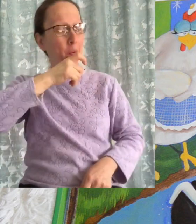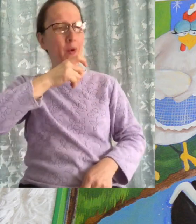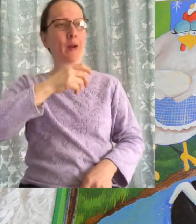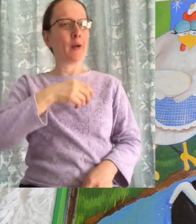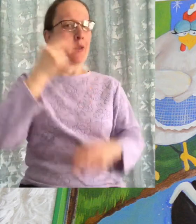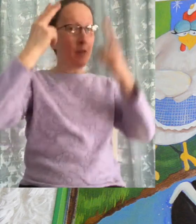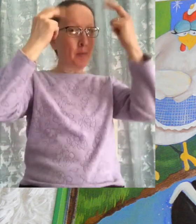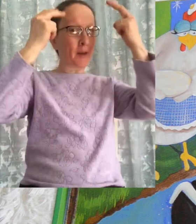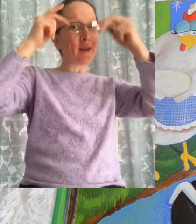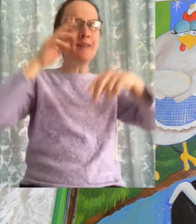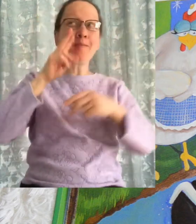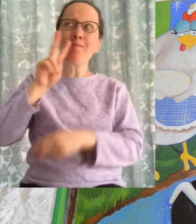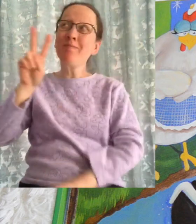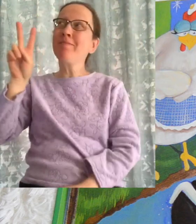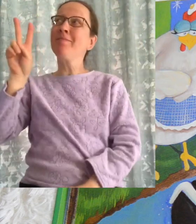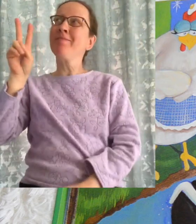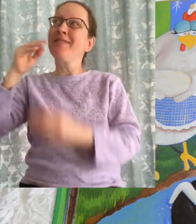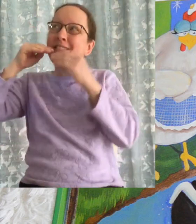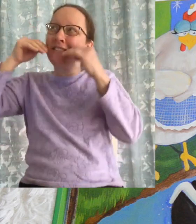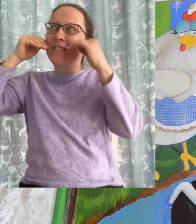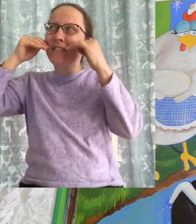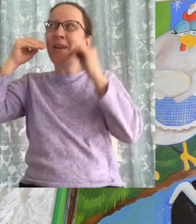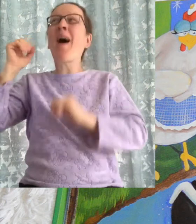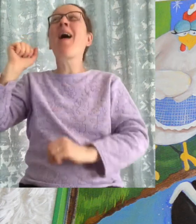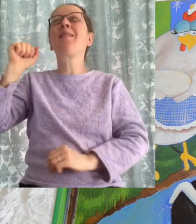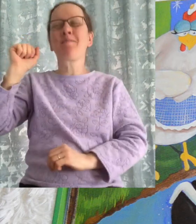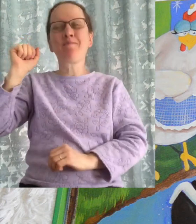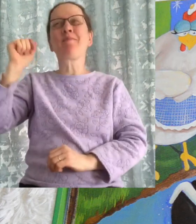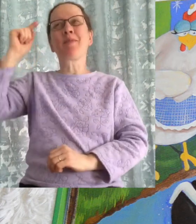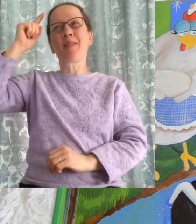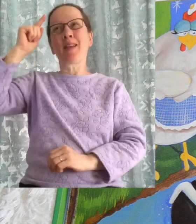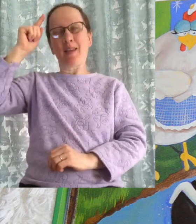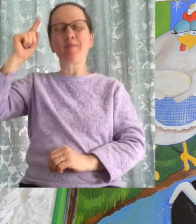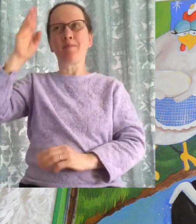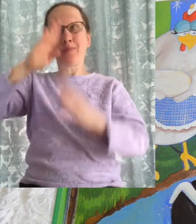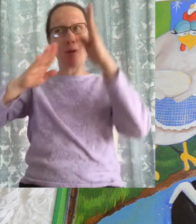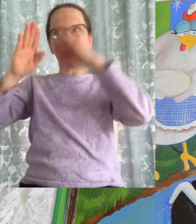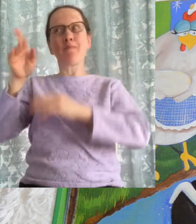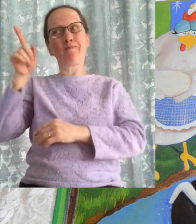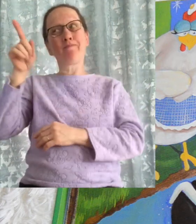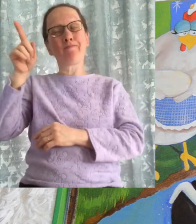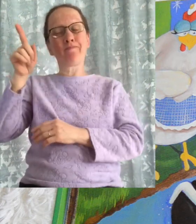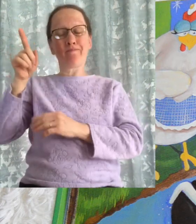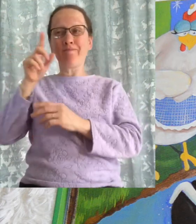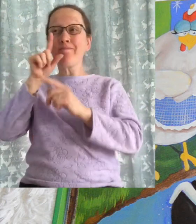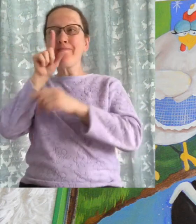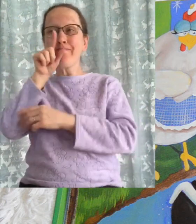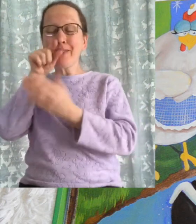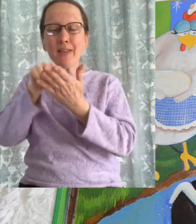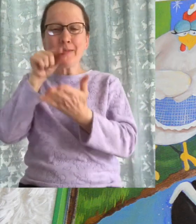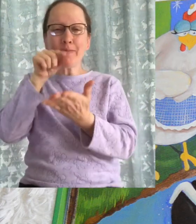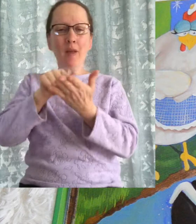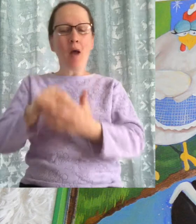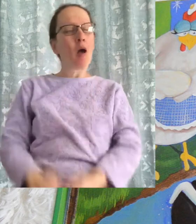you-know-who. The bunny looked up with a sly little grin to think of the trouble the chicken was